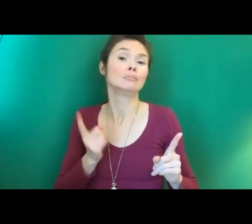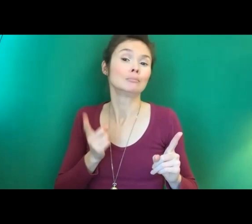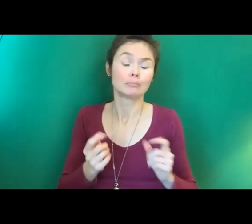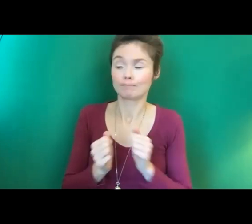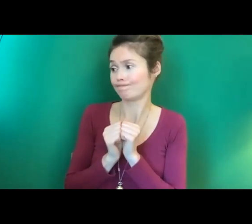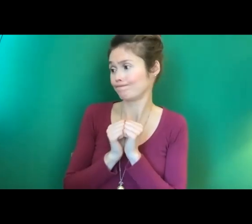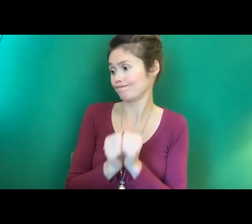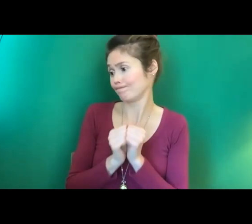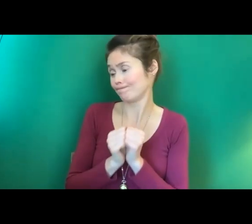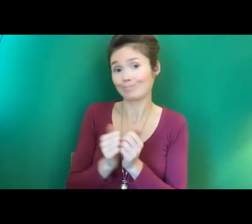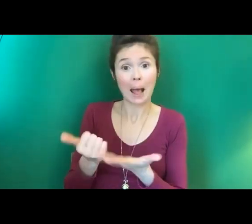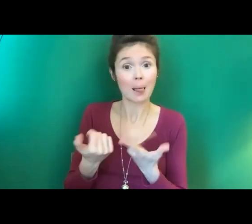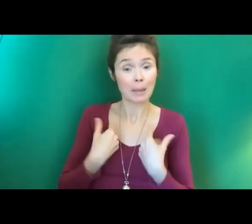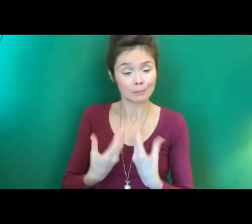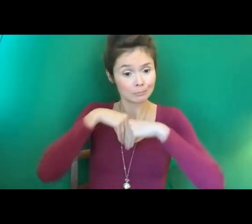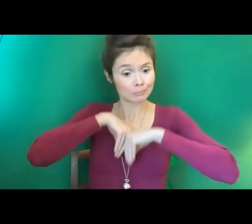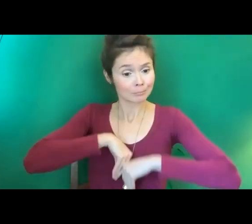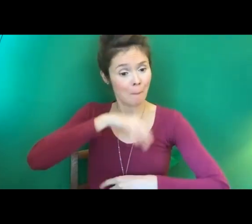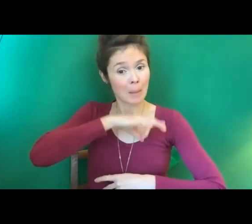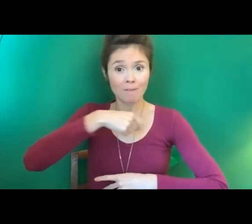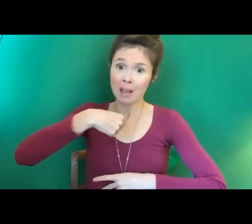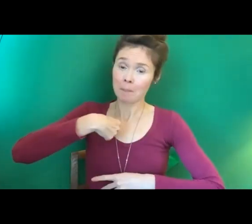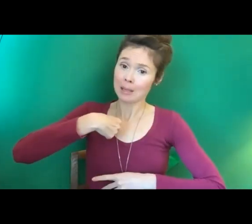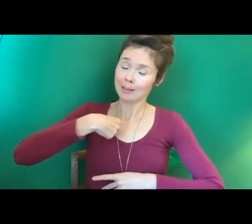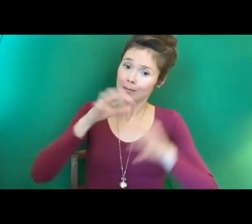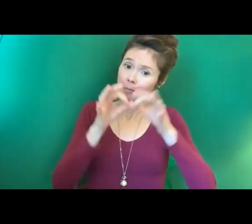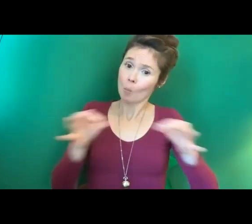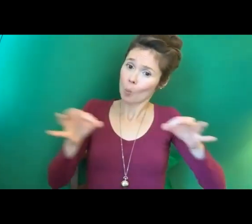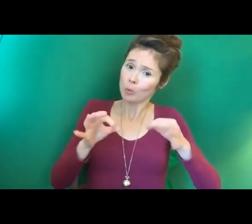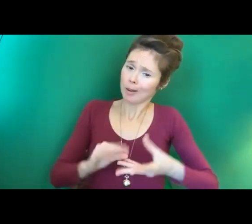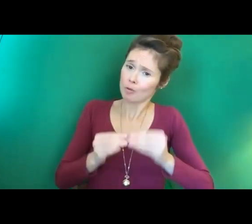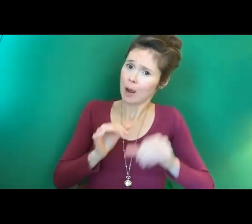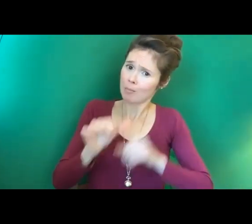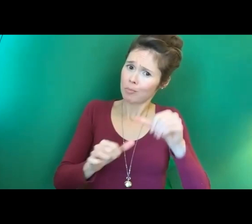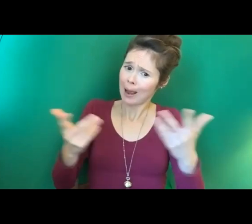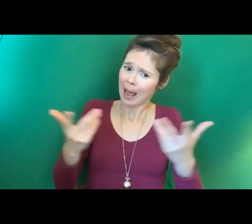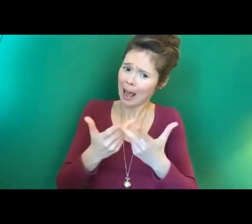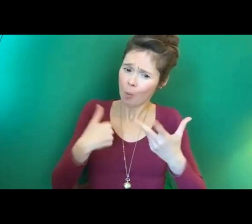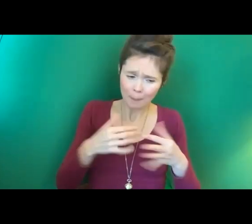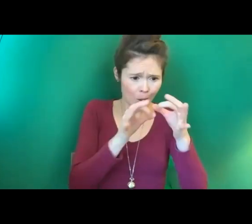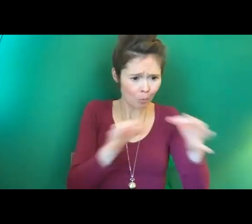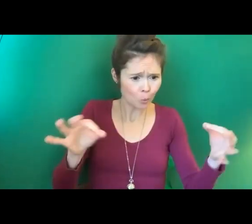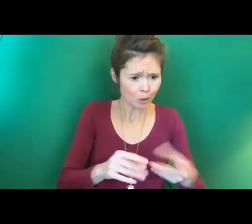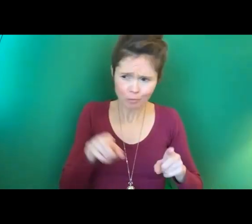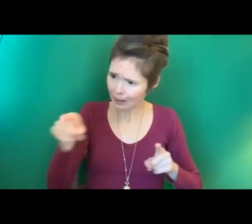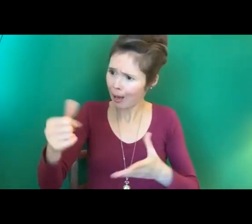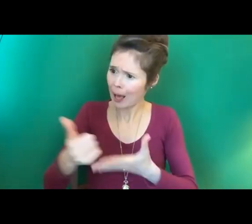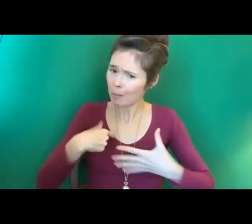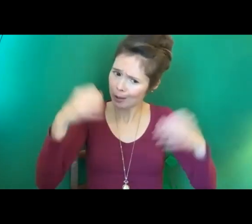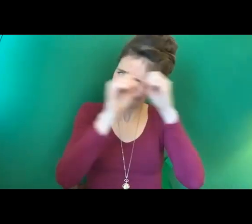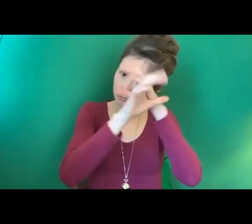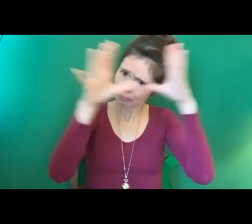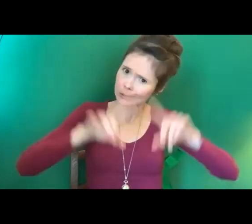to me as an artist, thinking about how I approach my own music. So I hope that's been